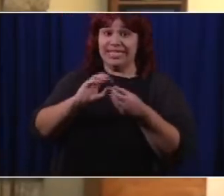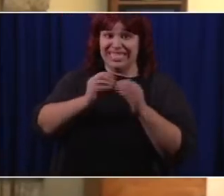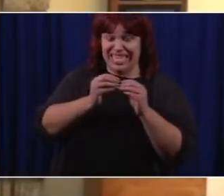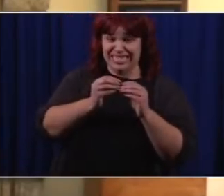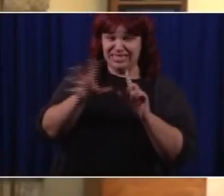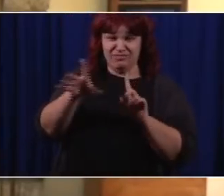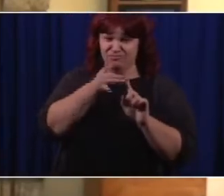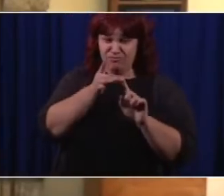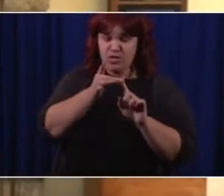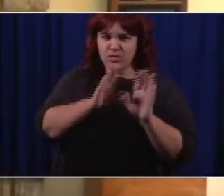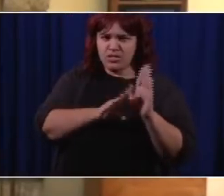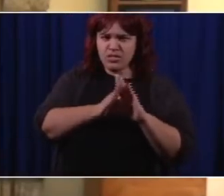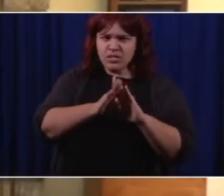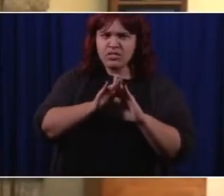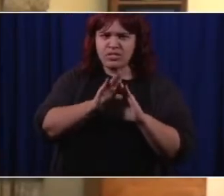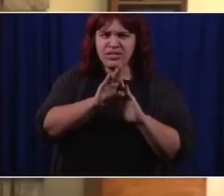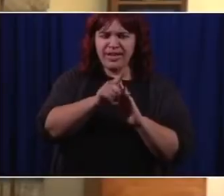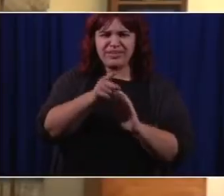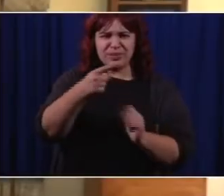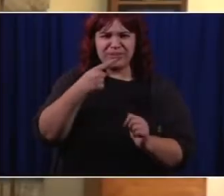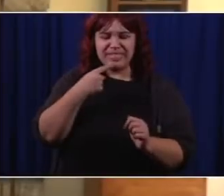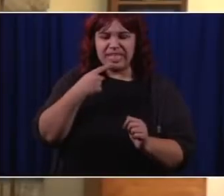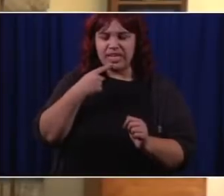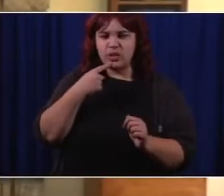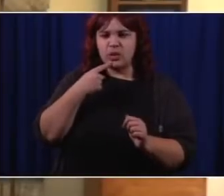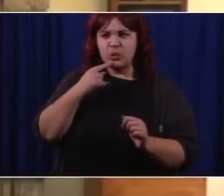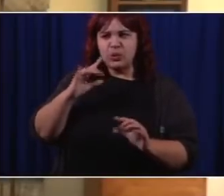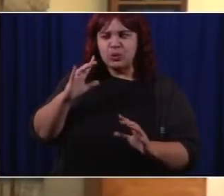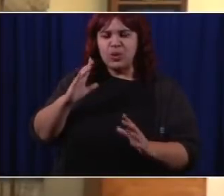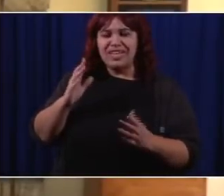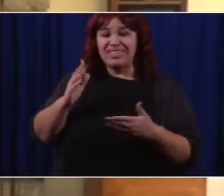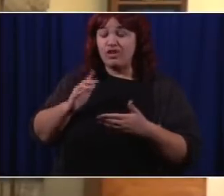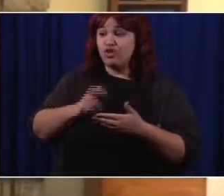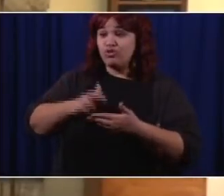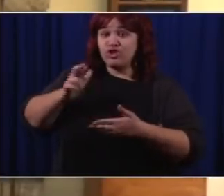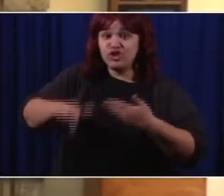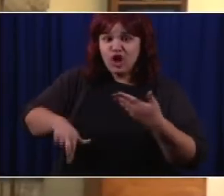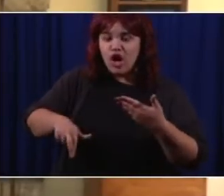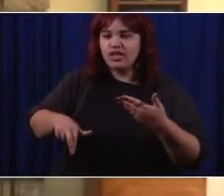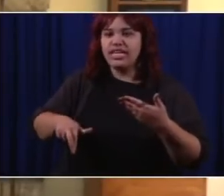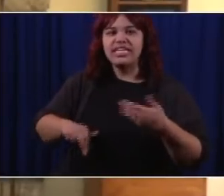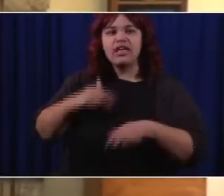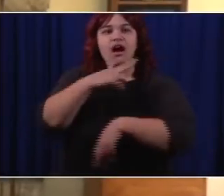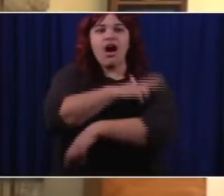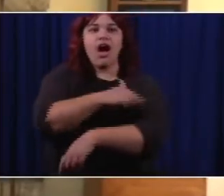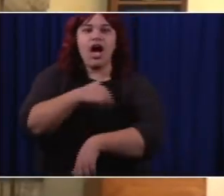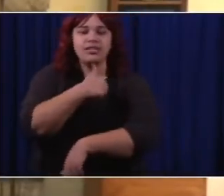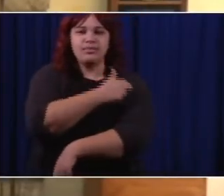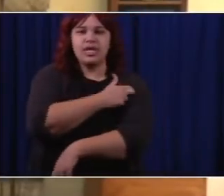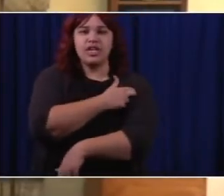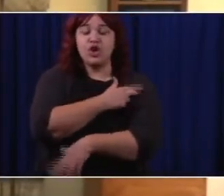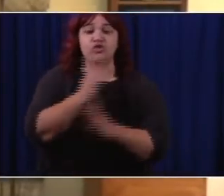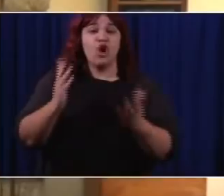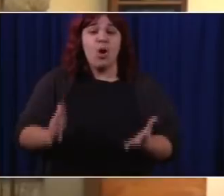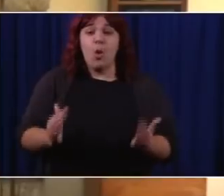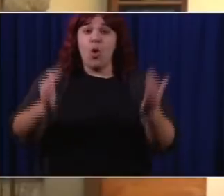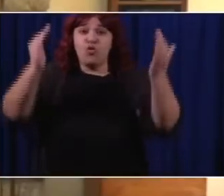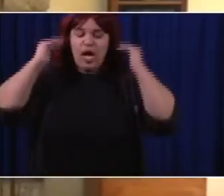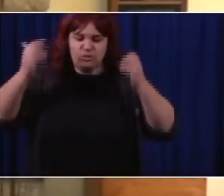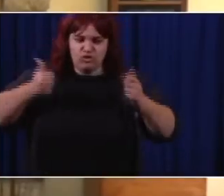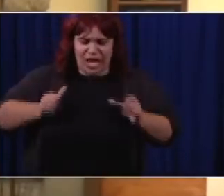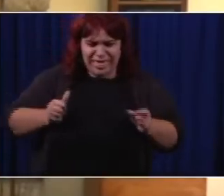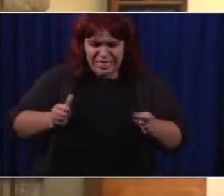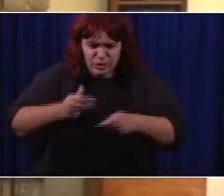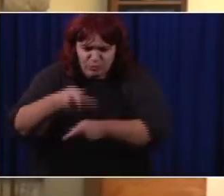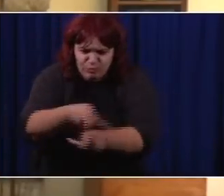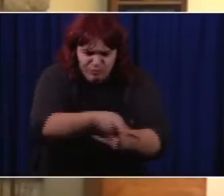you've noted, it being on a massive level and hospitals trying to manage capacity, how close do you feel we are, have